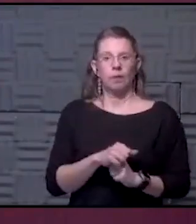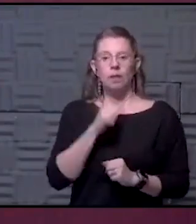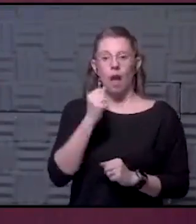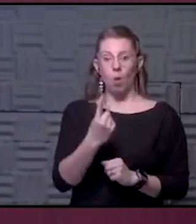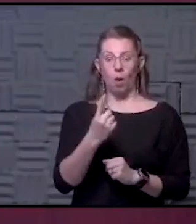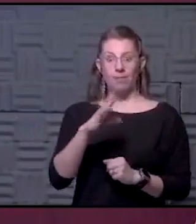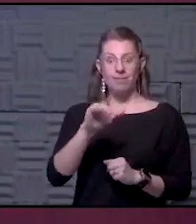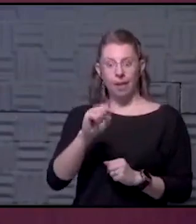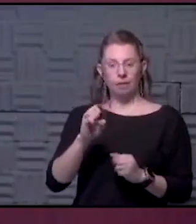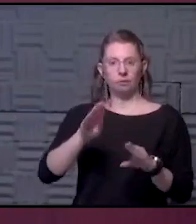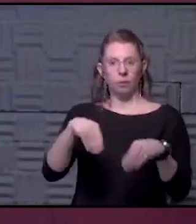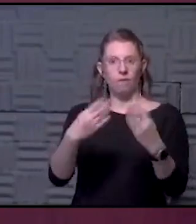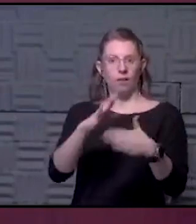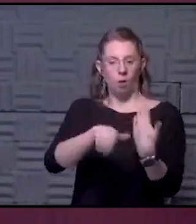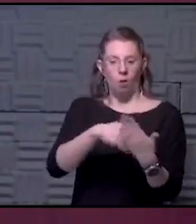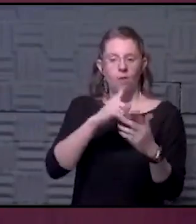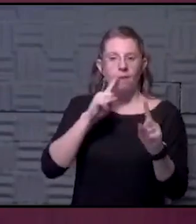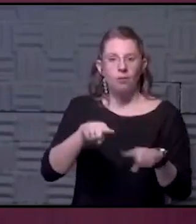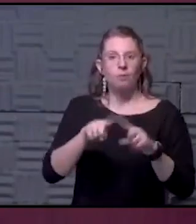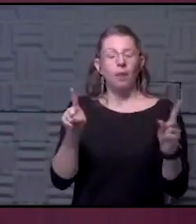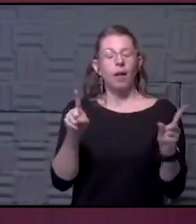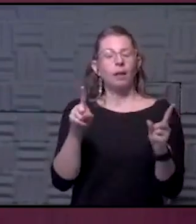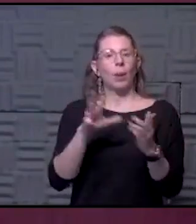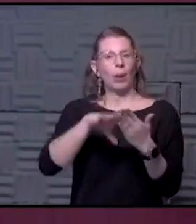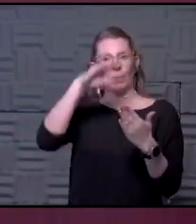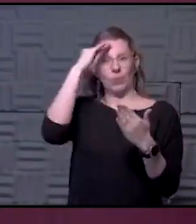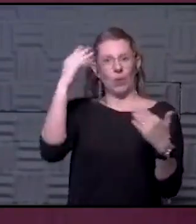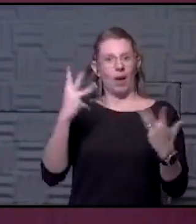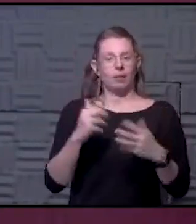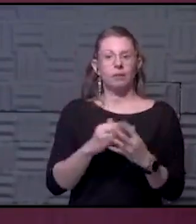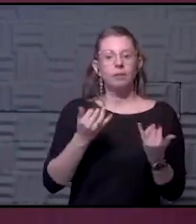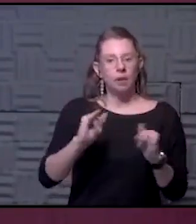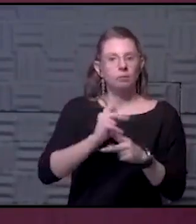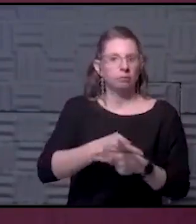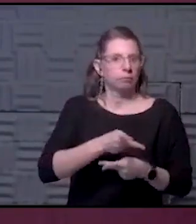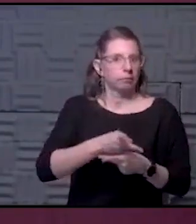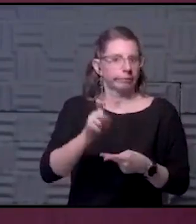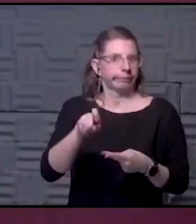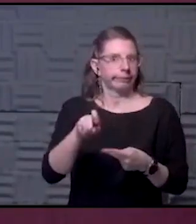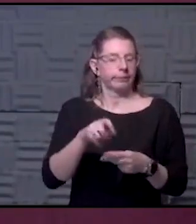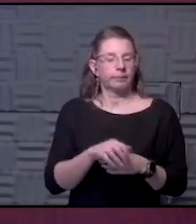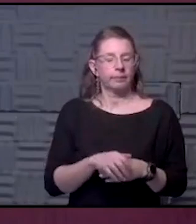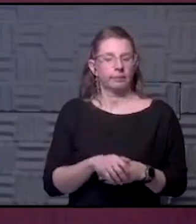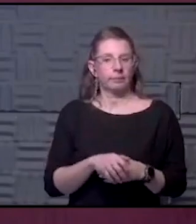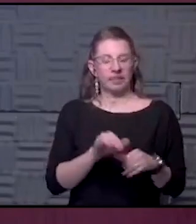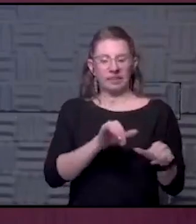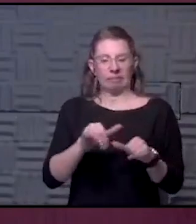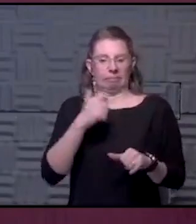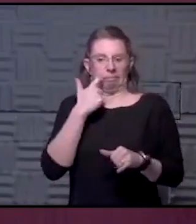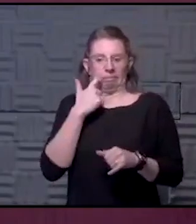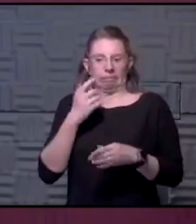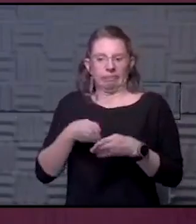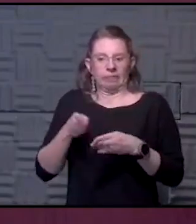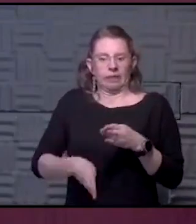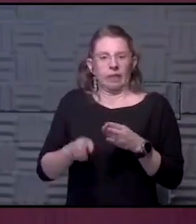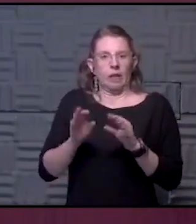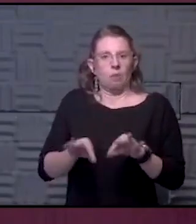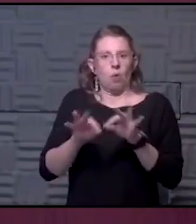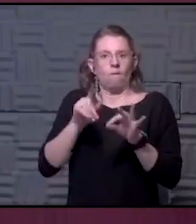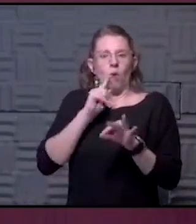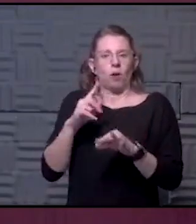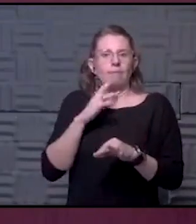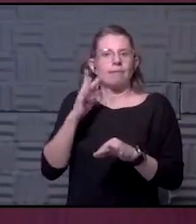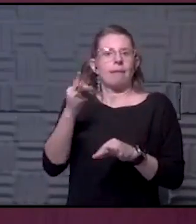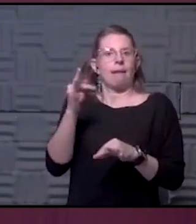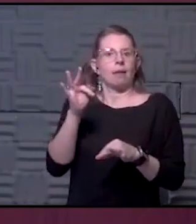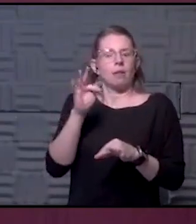case gives us the answer, but what it tells us is that we still have to be careful. Just like I finished saying, it's very important for that